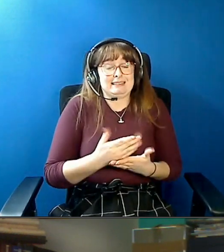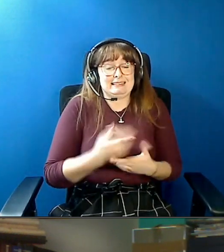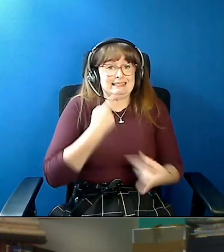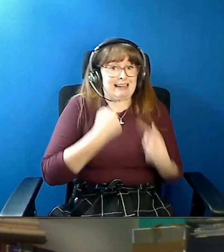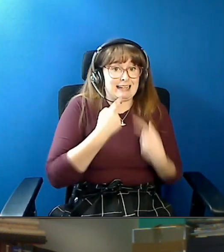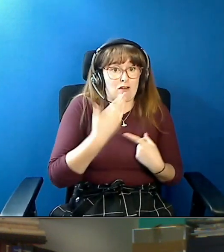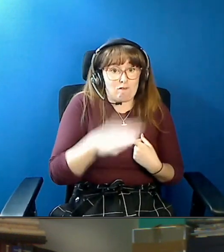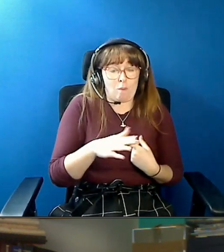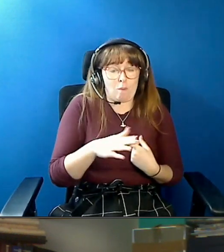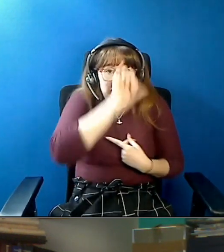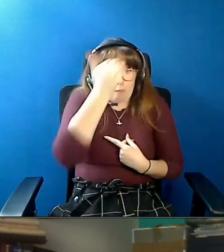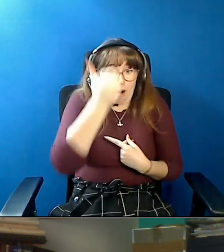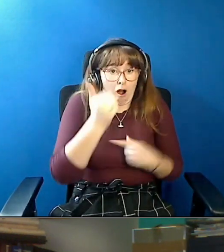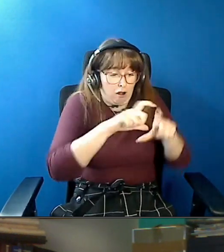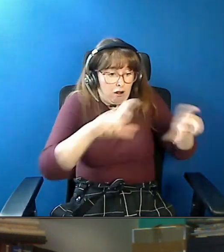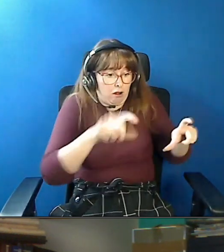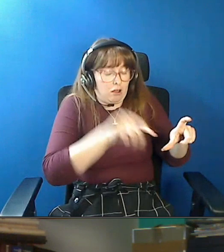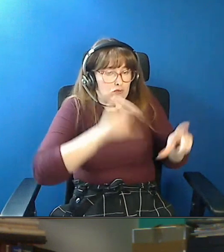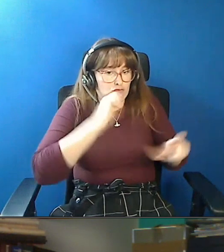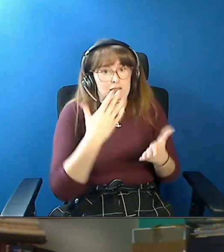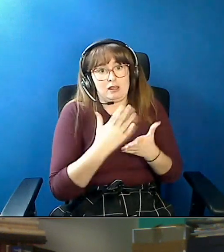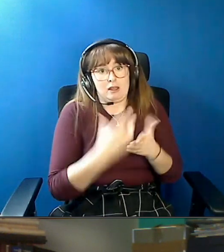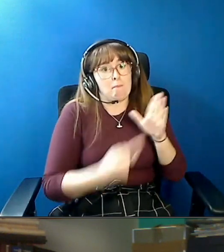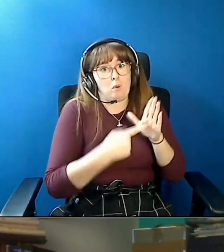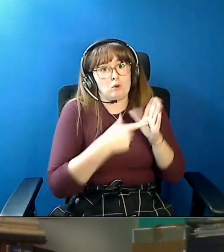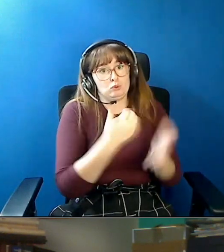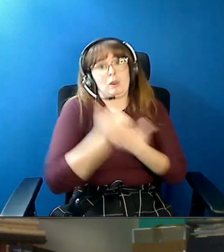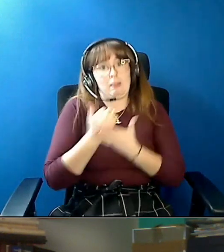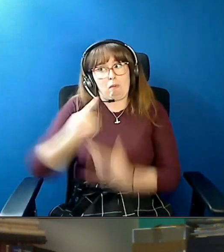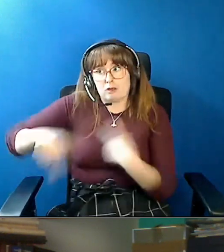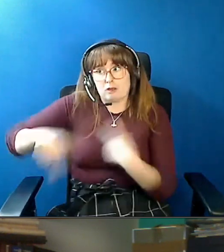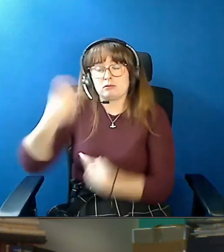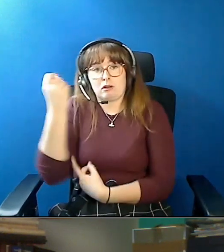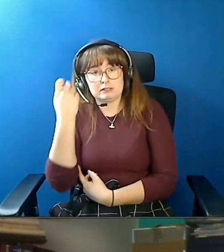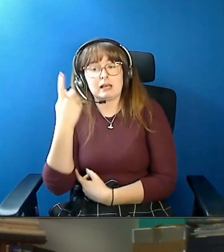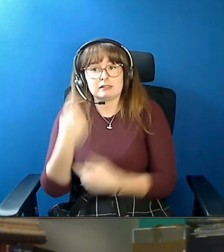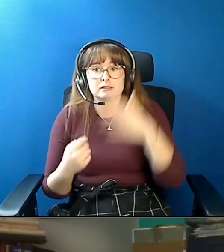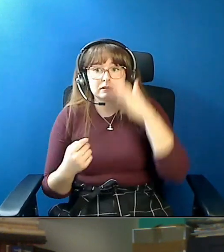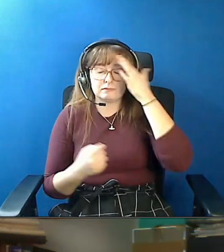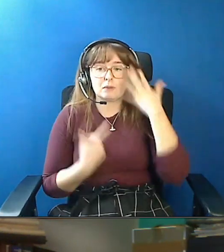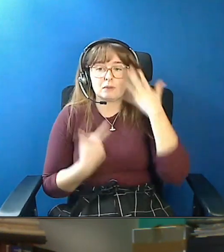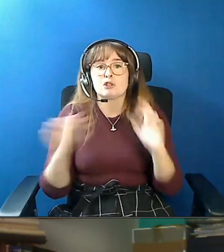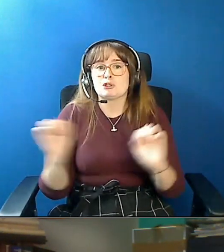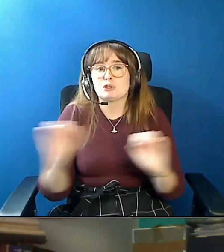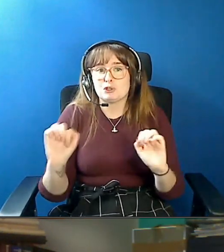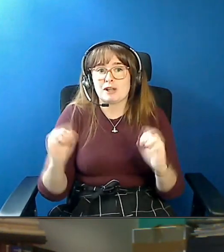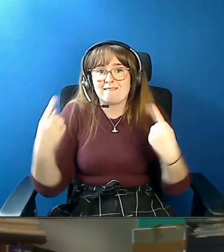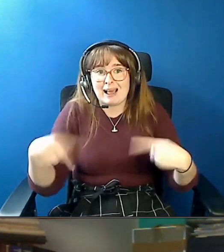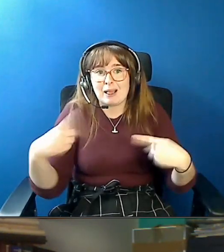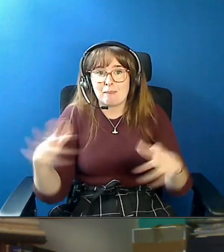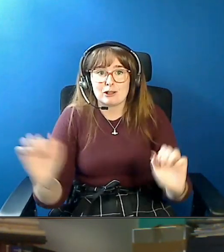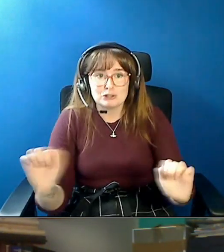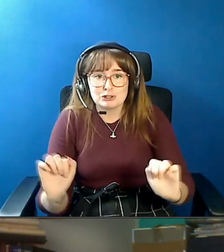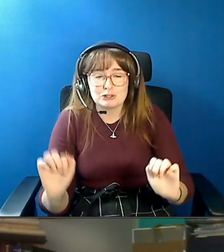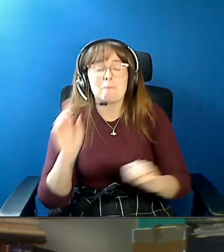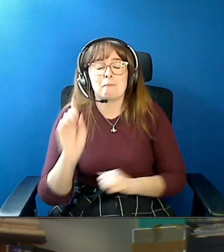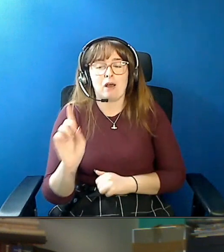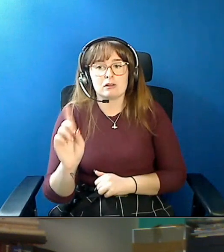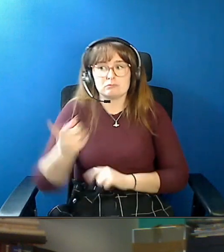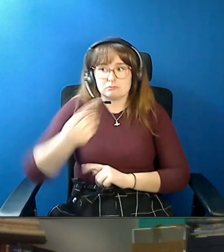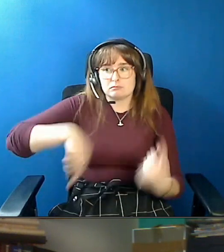to be crucial for kind of pushing that forward. It's not something that's broadly available at this point, but we are